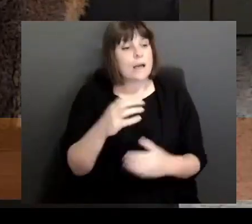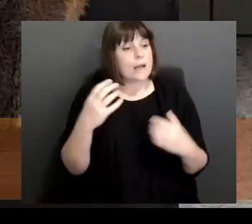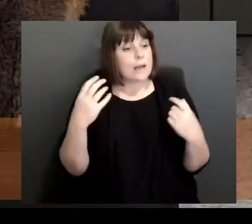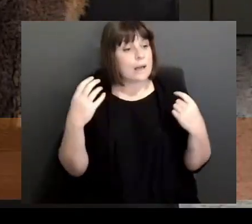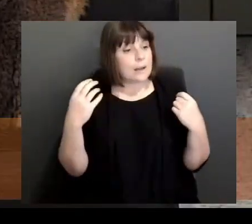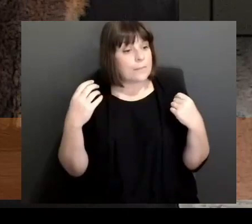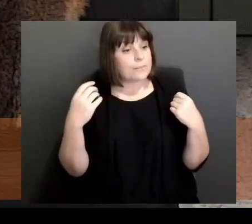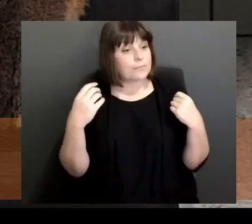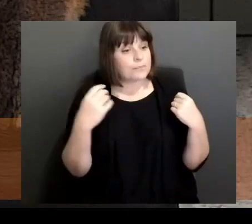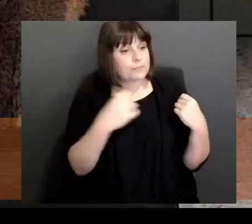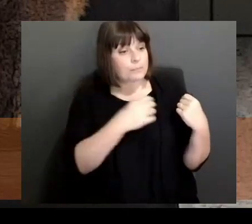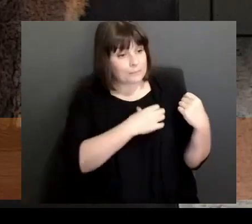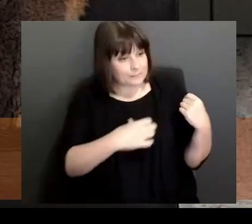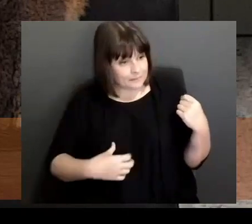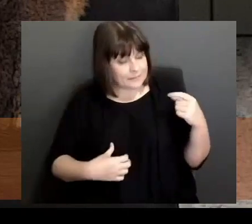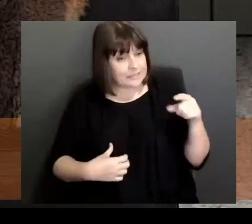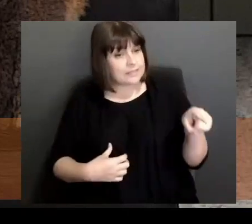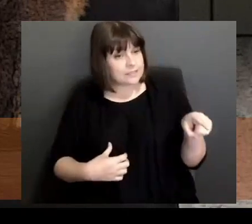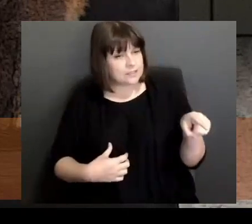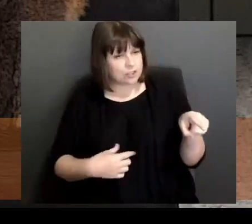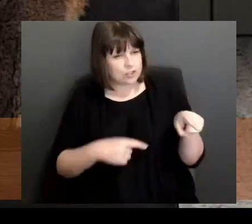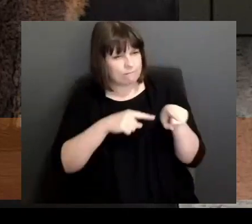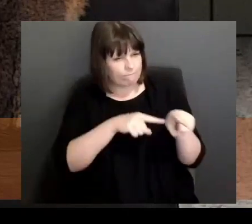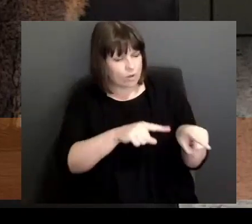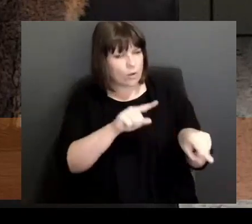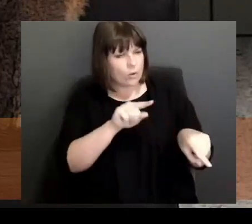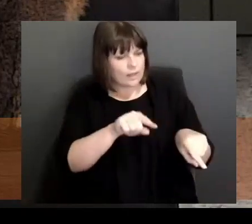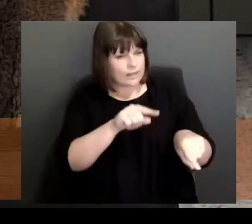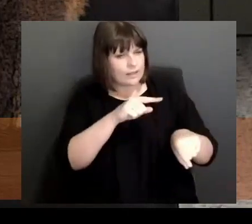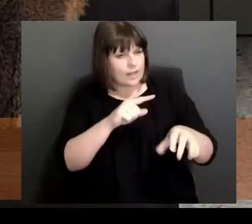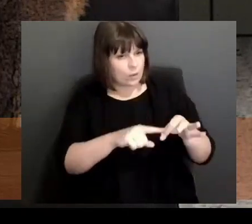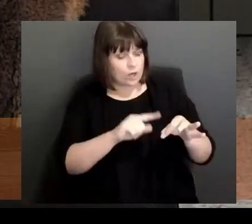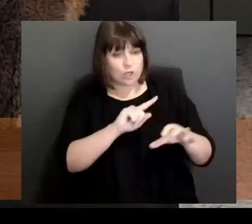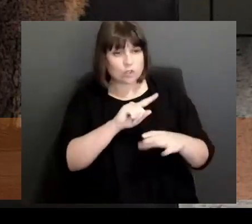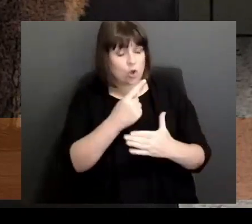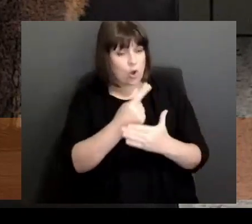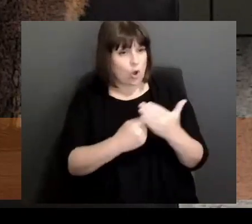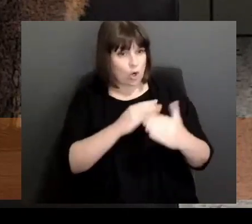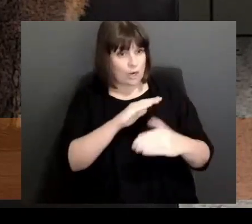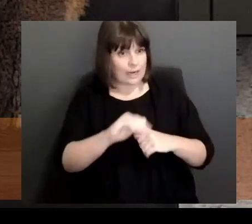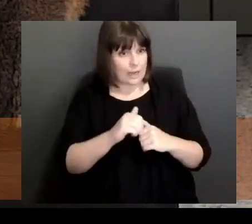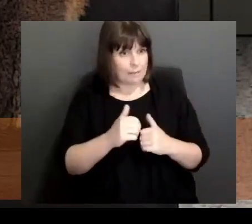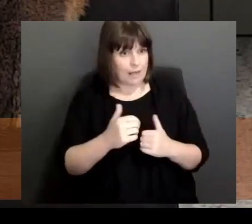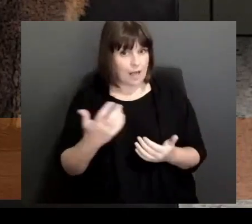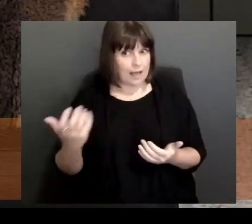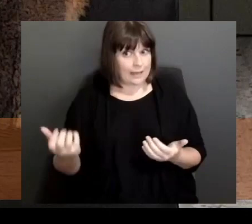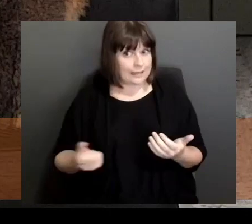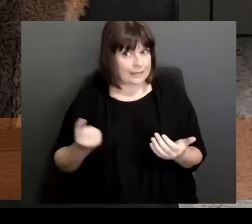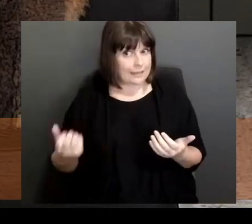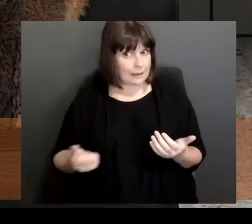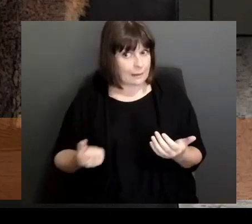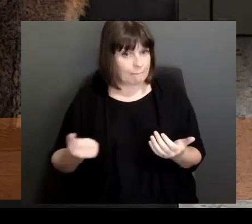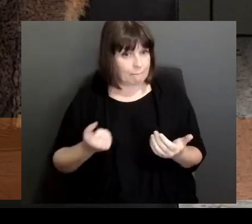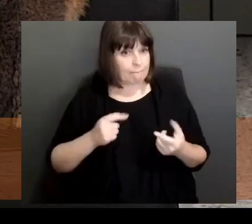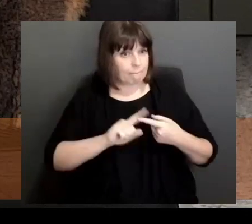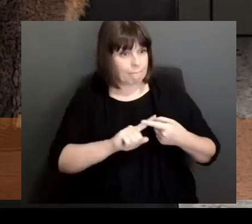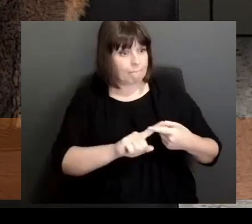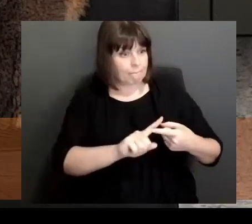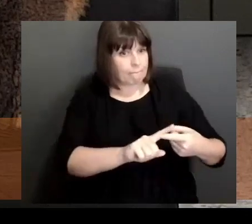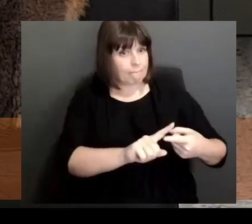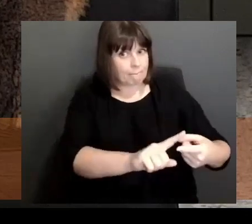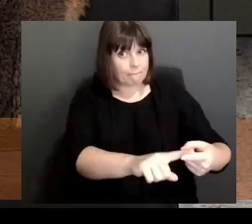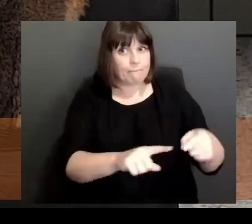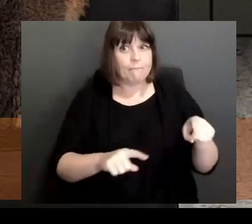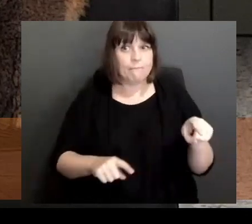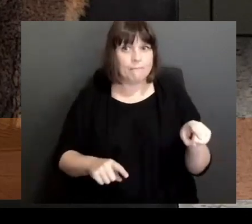question, there's not just a need to secure the income on an enduring basis so that it can't be a lump